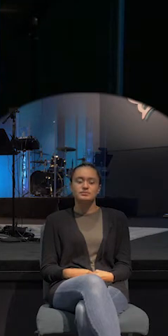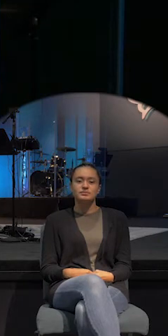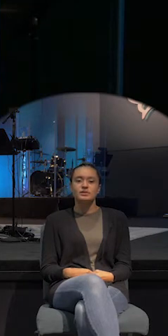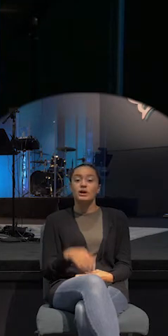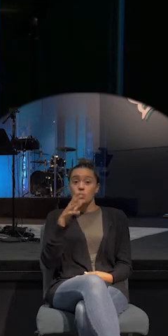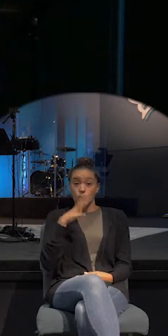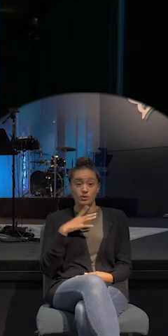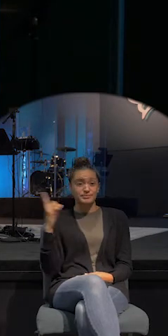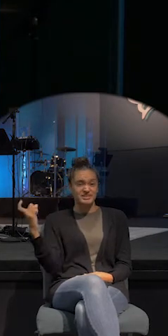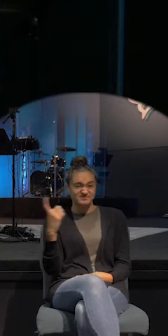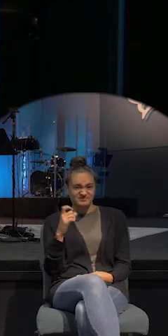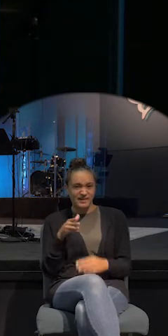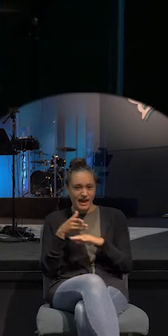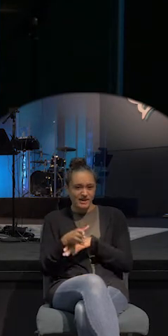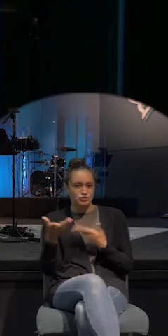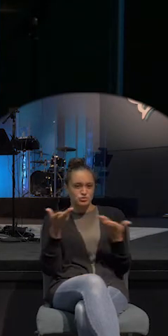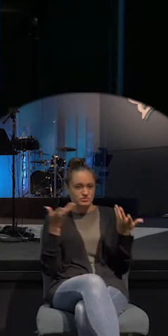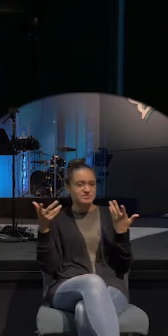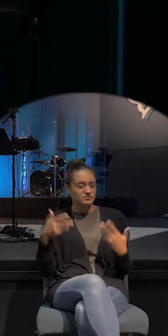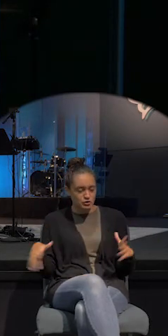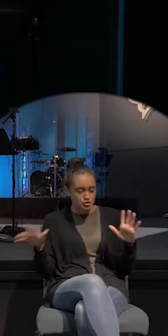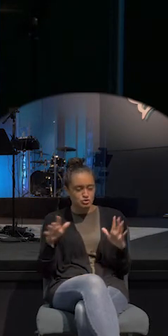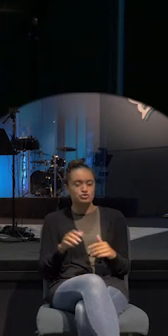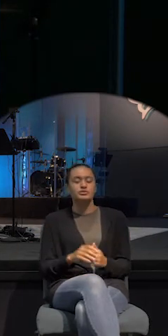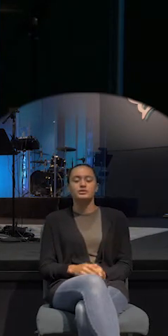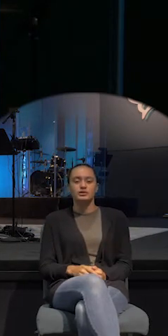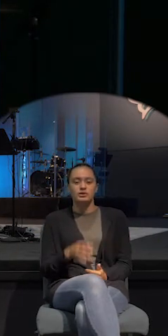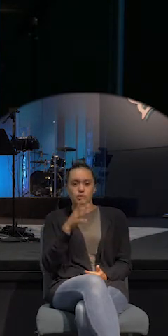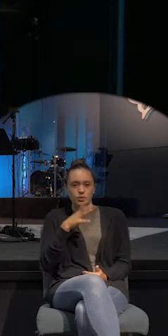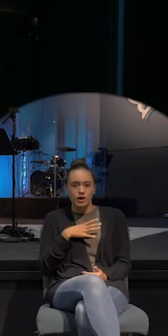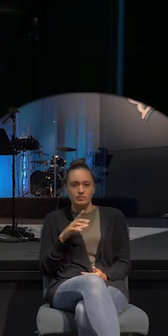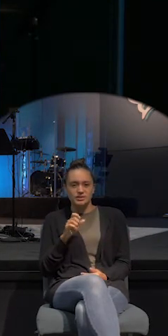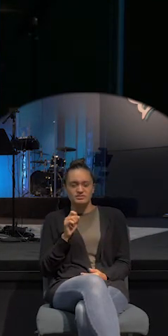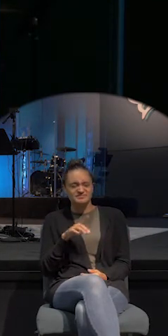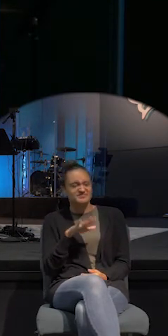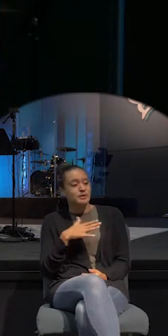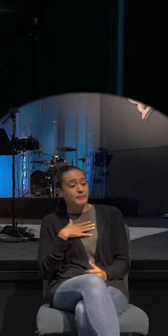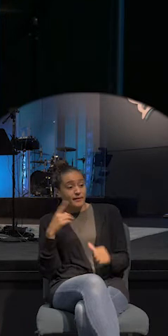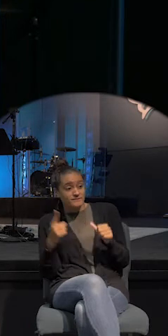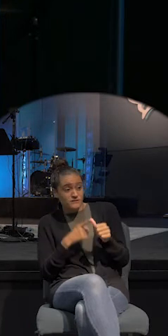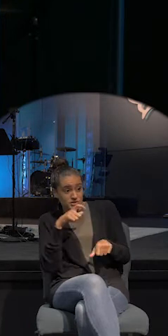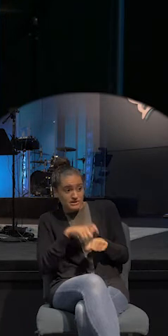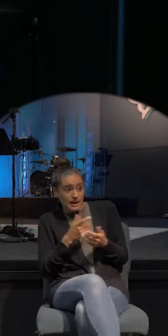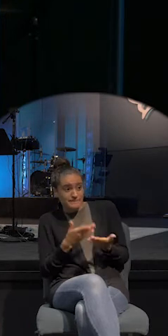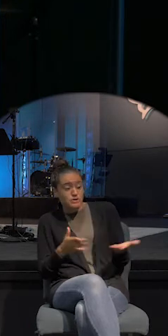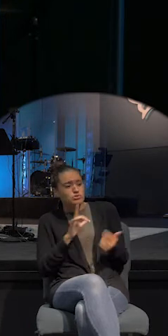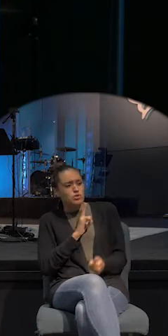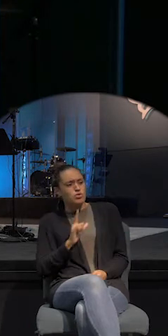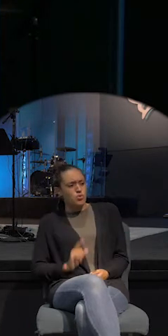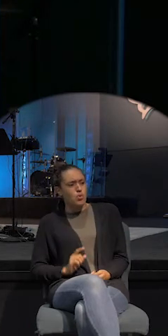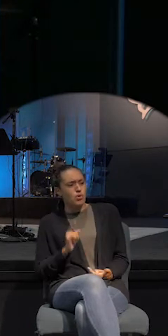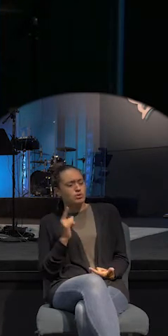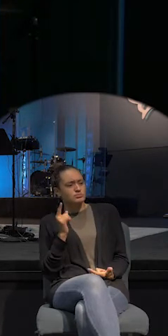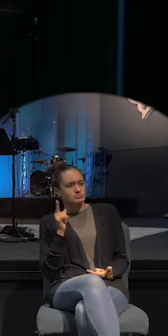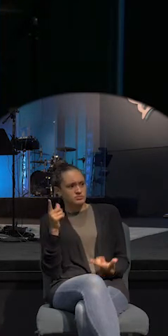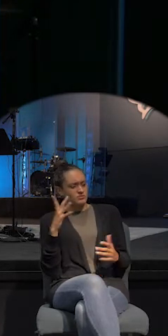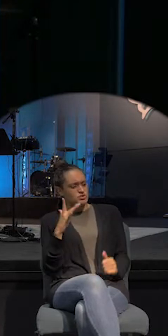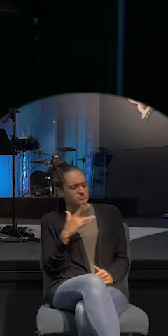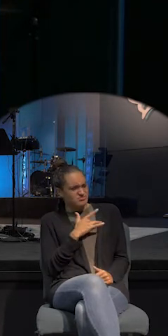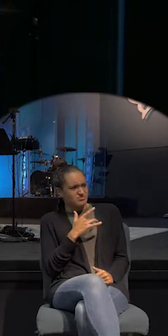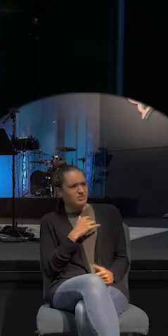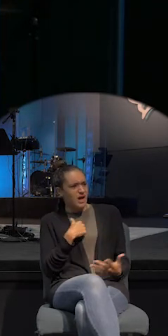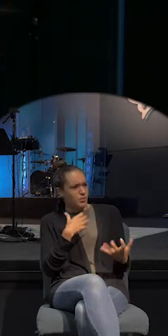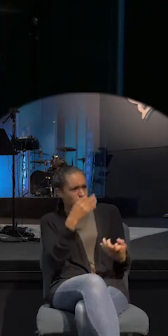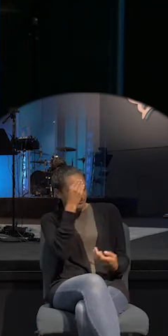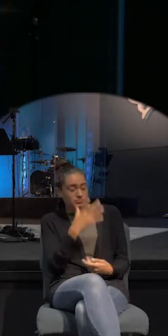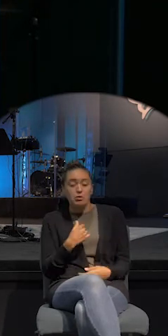a lady walked up to me after the service and said to me, this is my first time here, and the Lord has placed something on my heart to tell